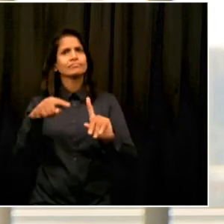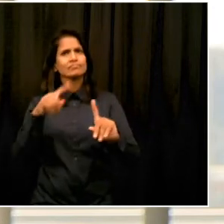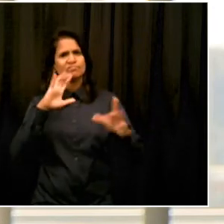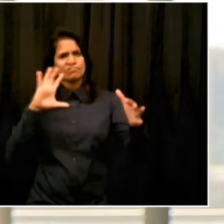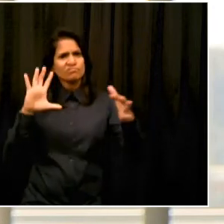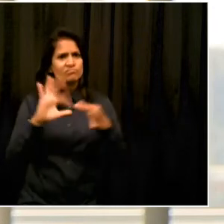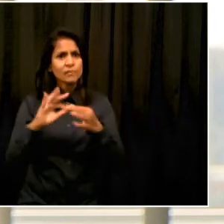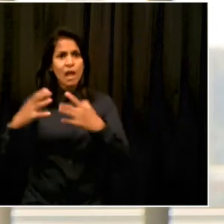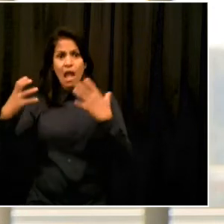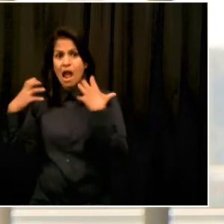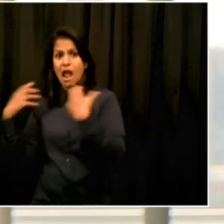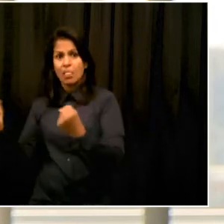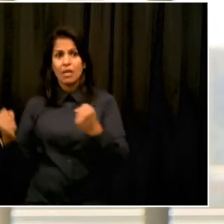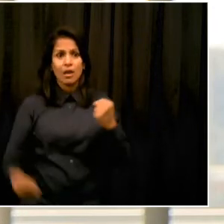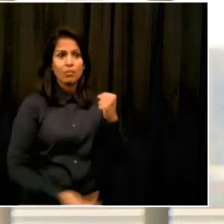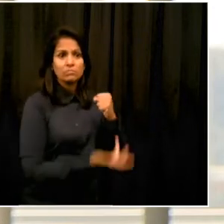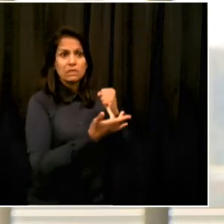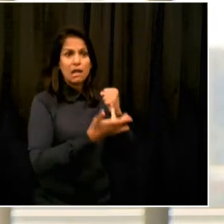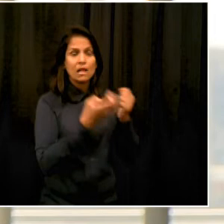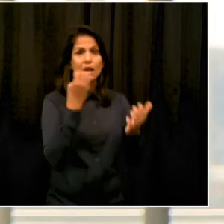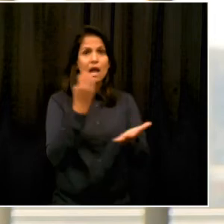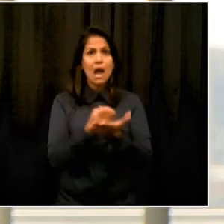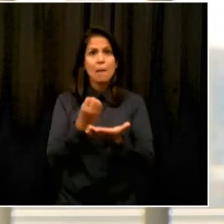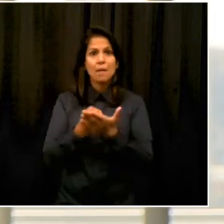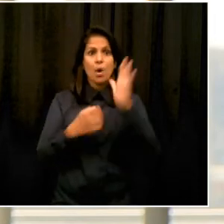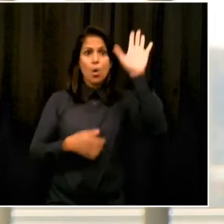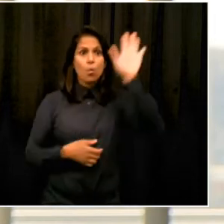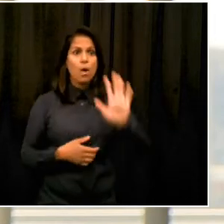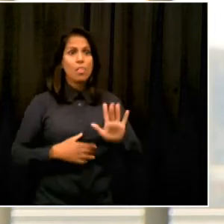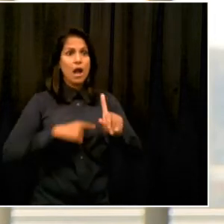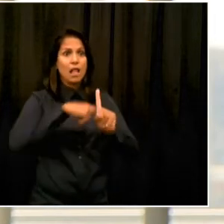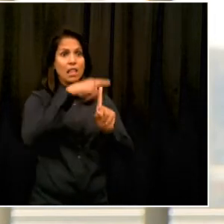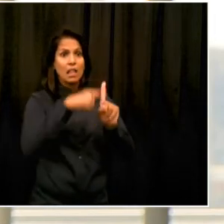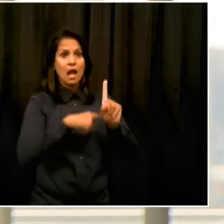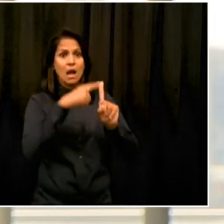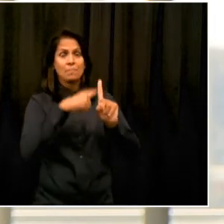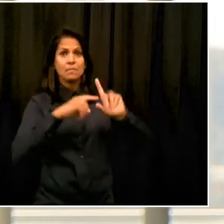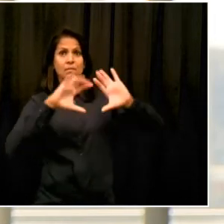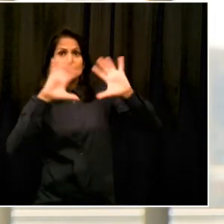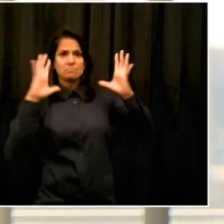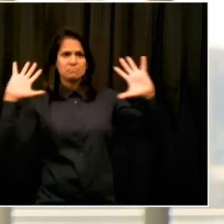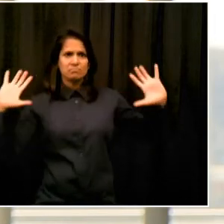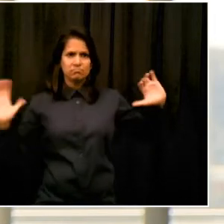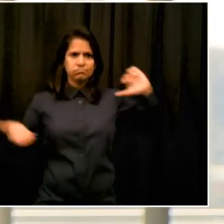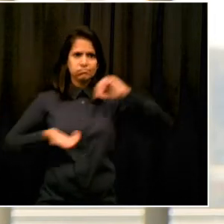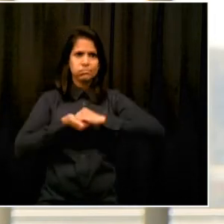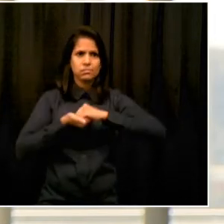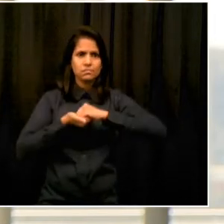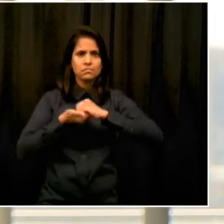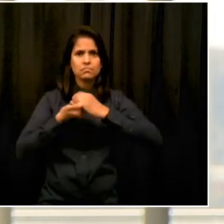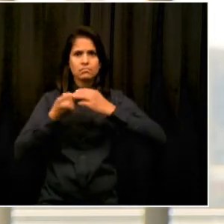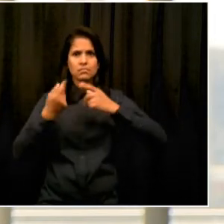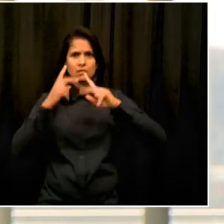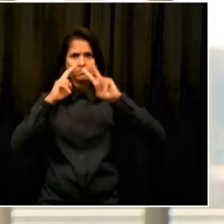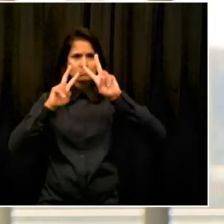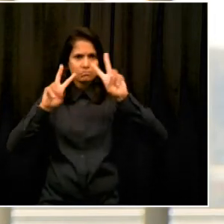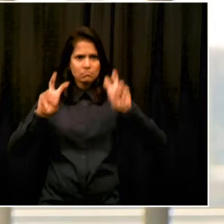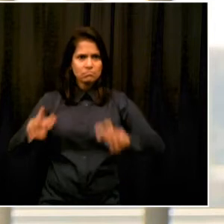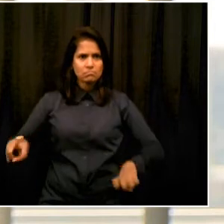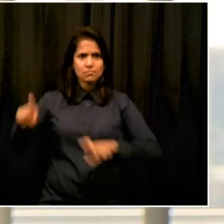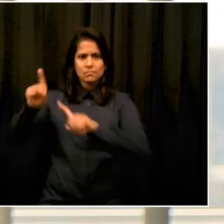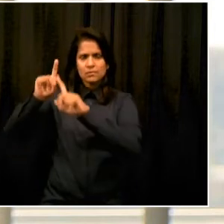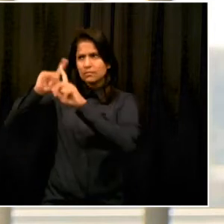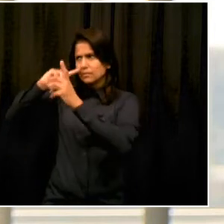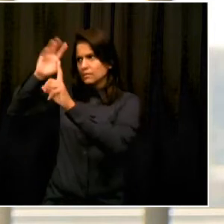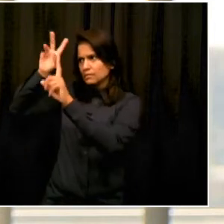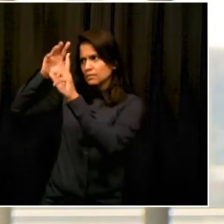And so what we've heard is there's a clear need within the sector to bring together under one roof issues of science,